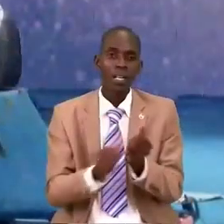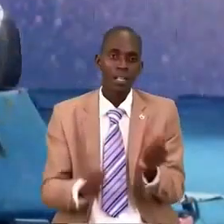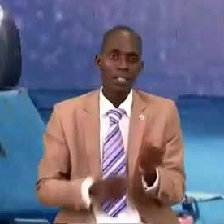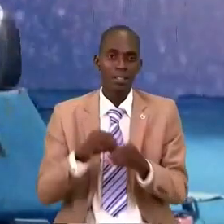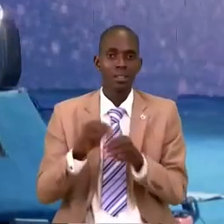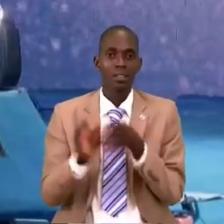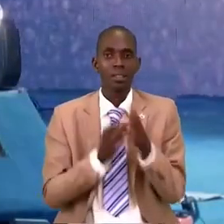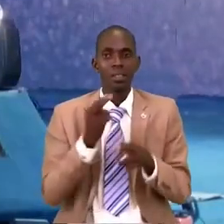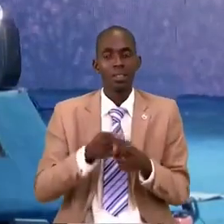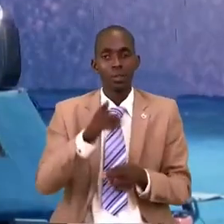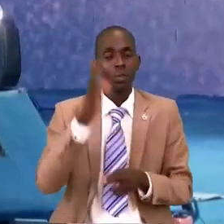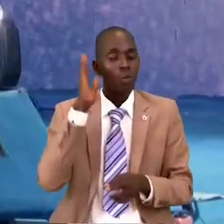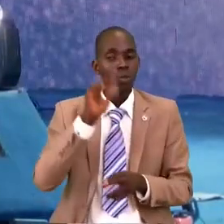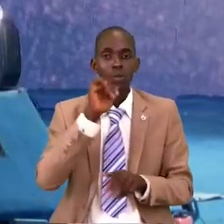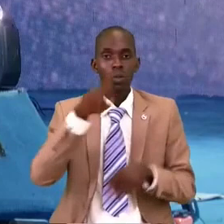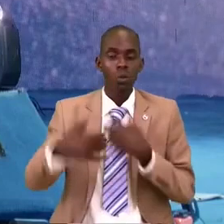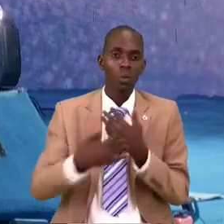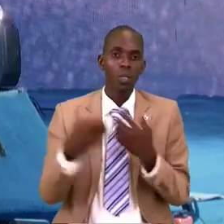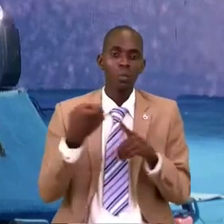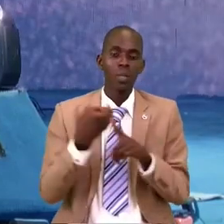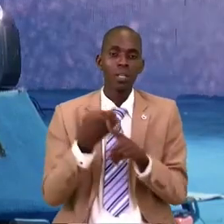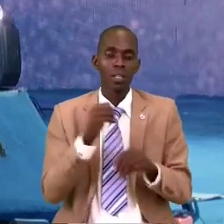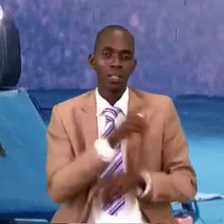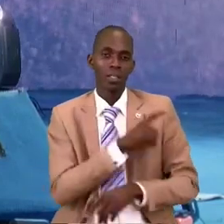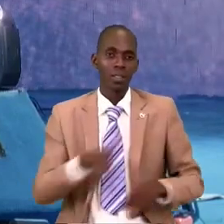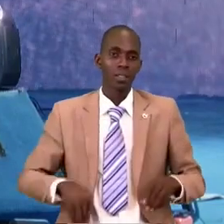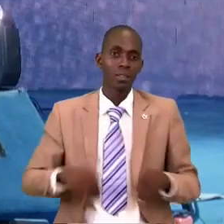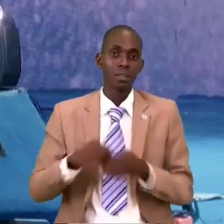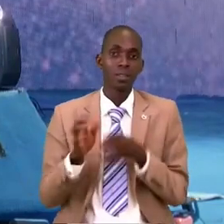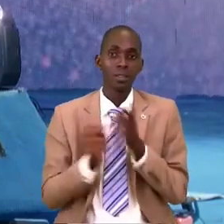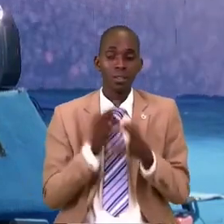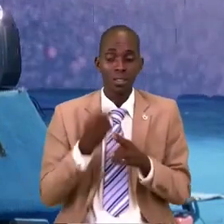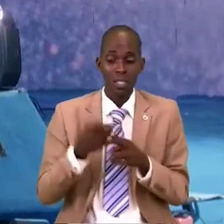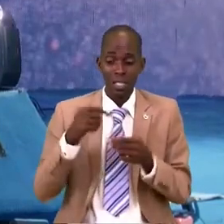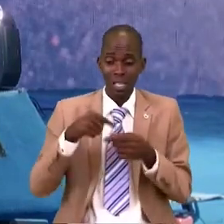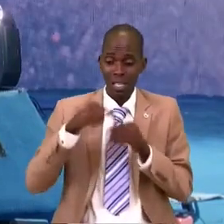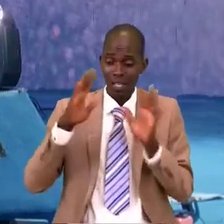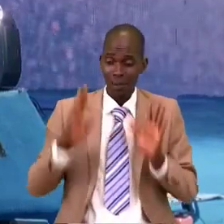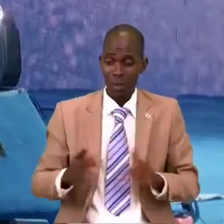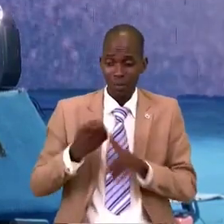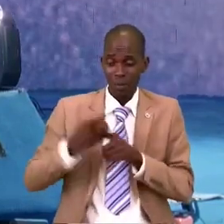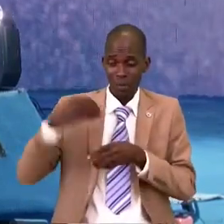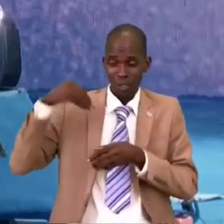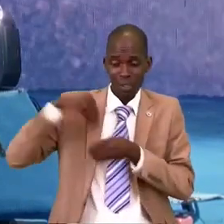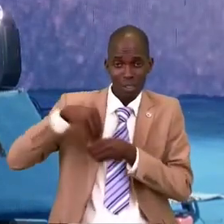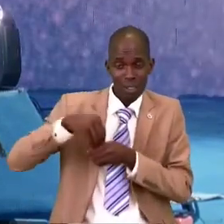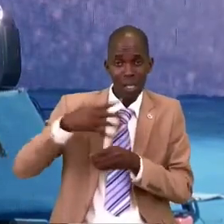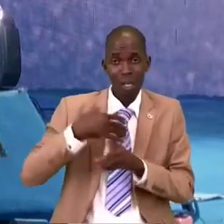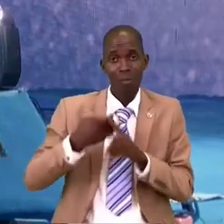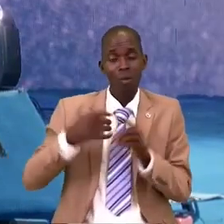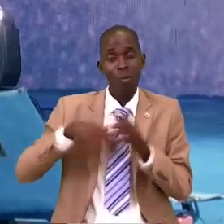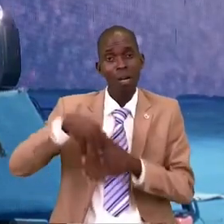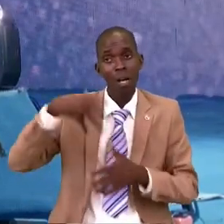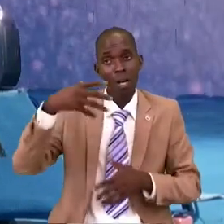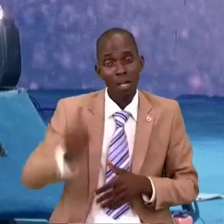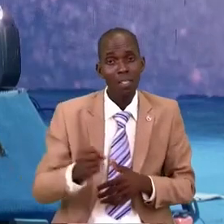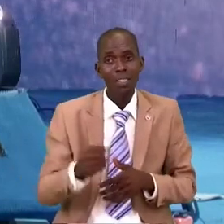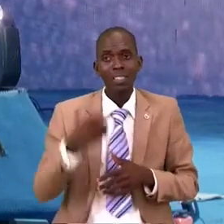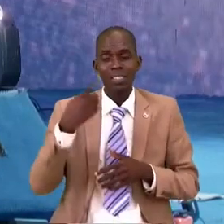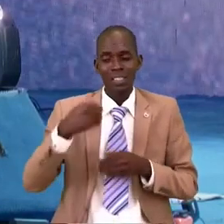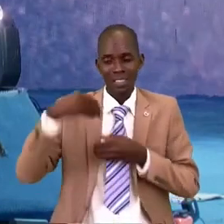within, the inside push into evil, the inside push into the